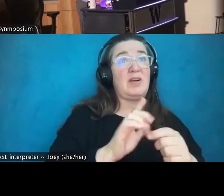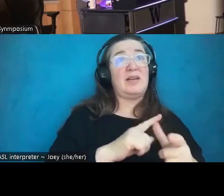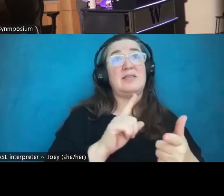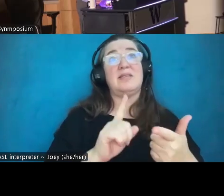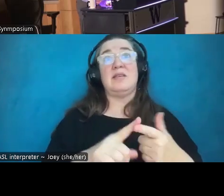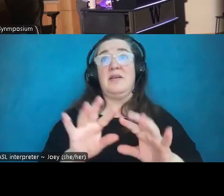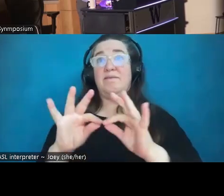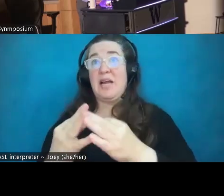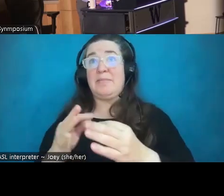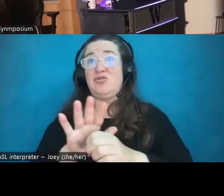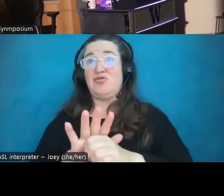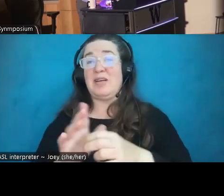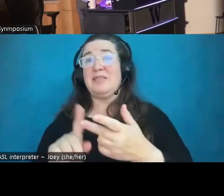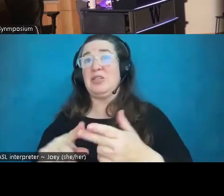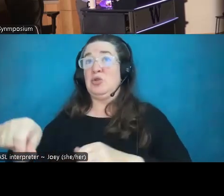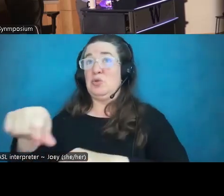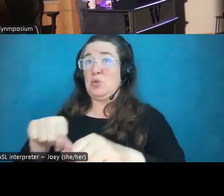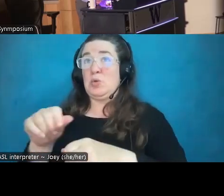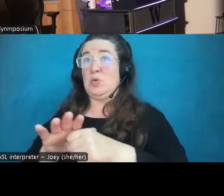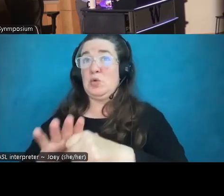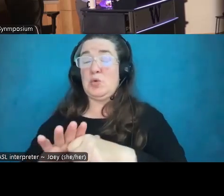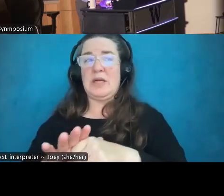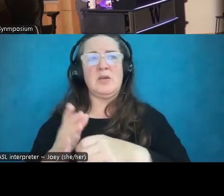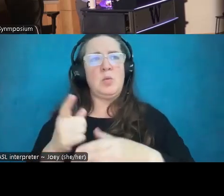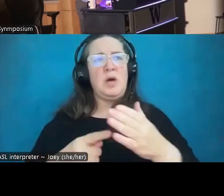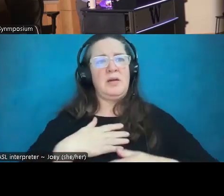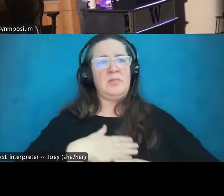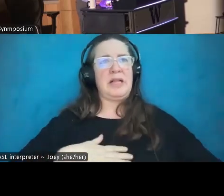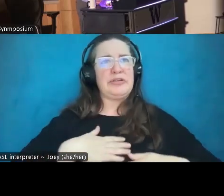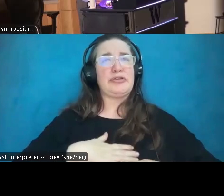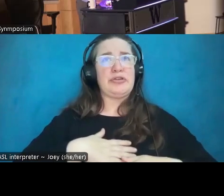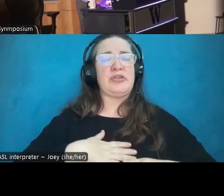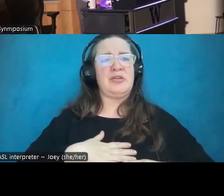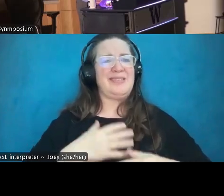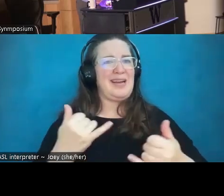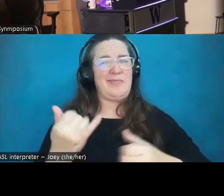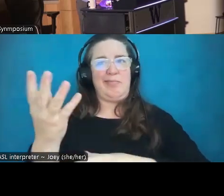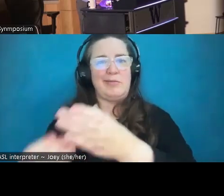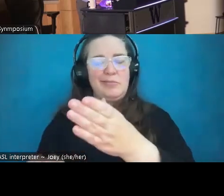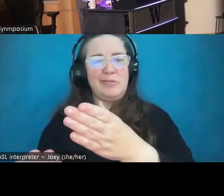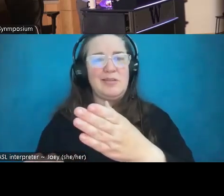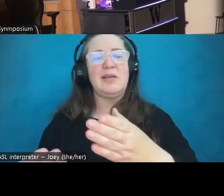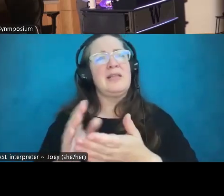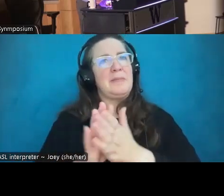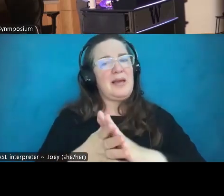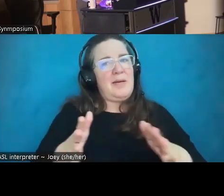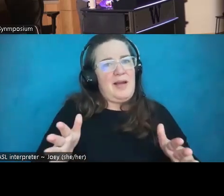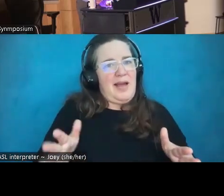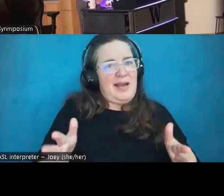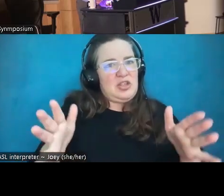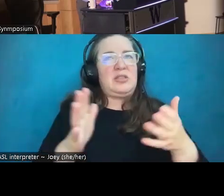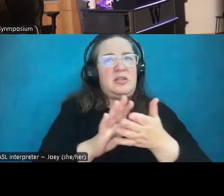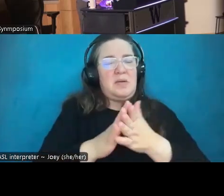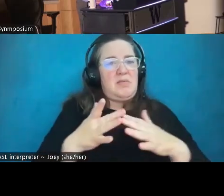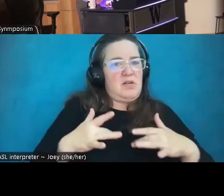the pleasurable things that they've lost, like, okay, people get depressed and they get anxious and they get, it's a reaction.